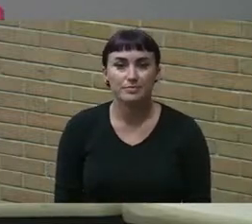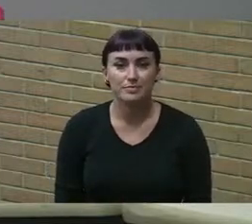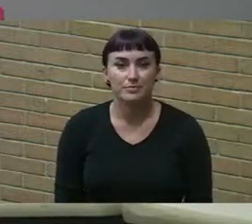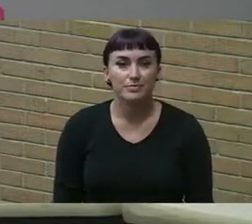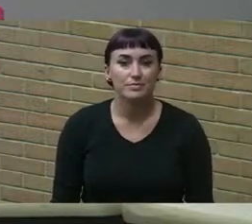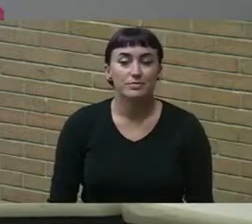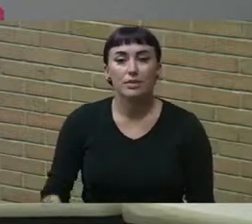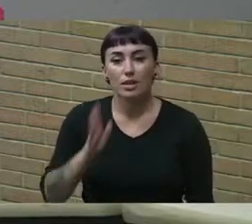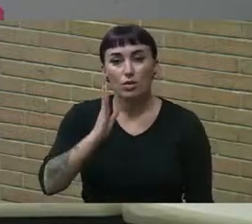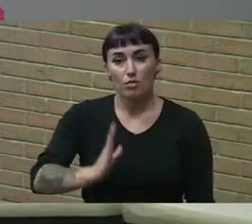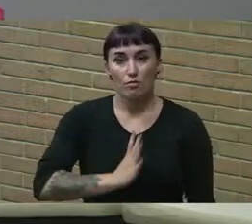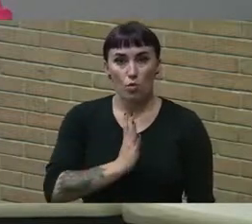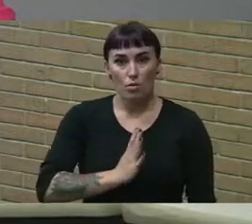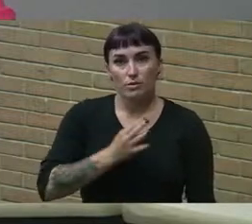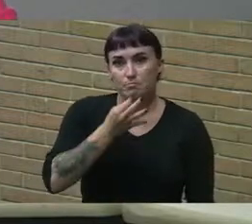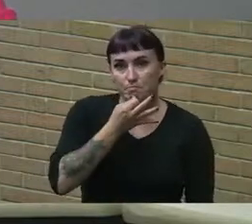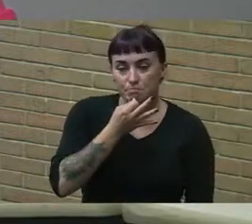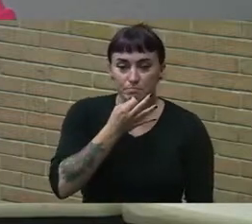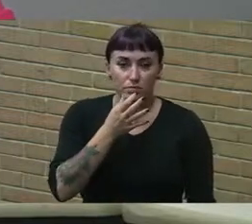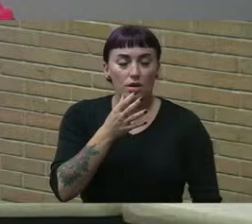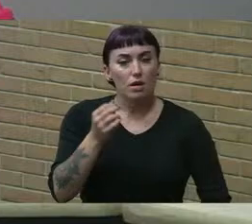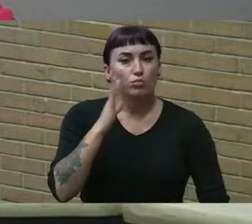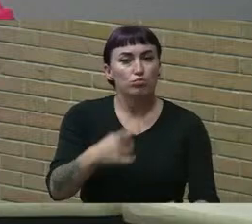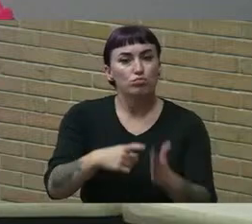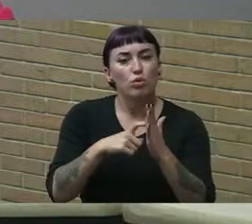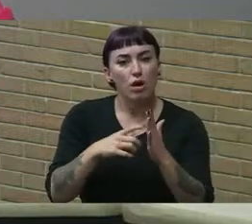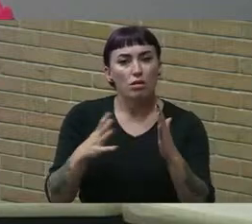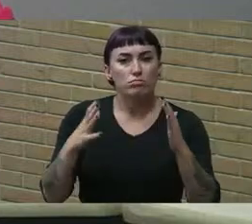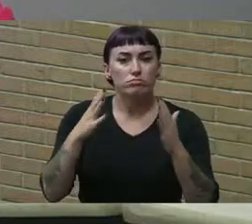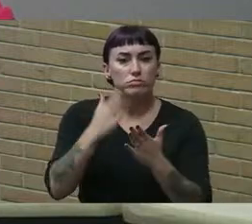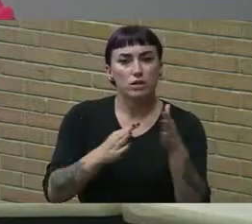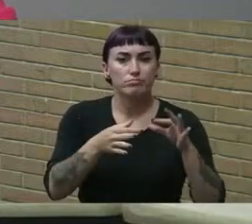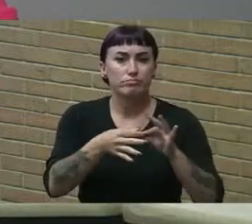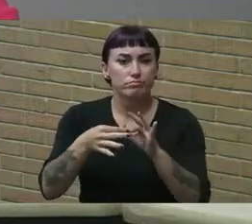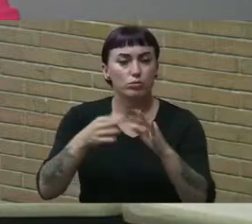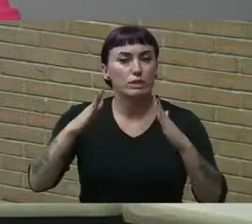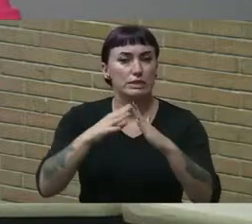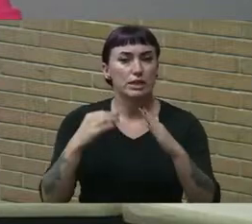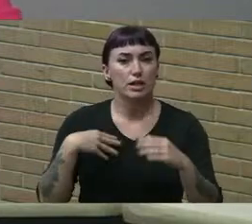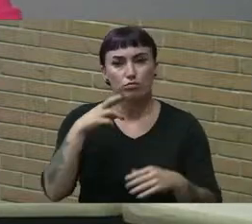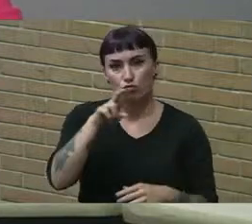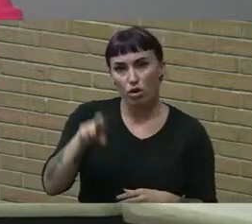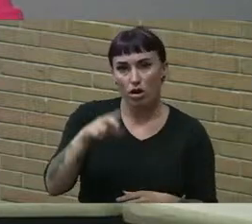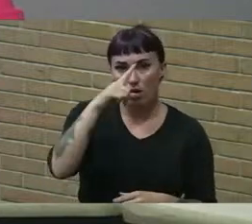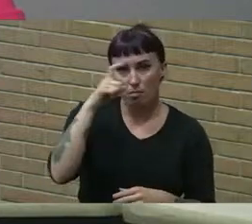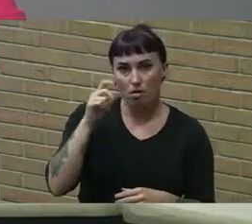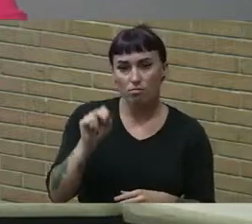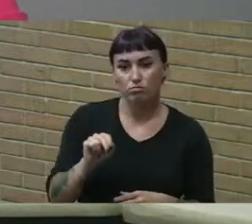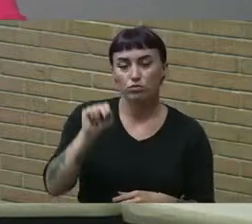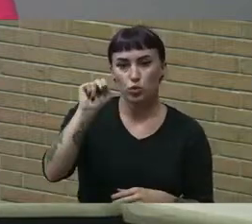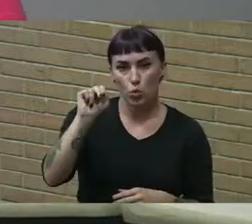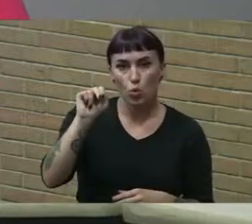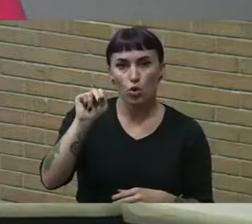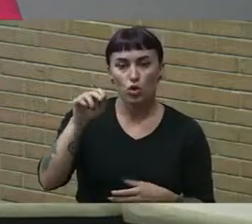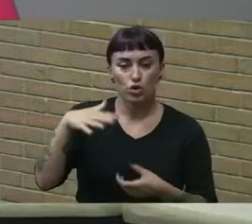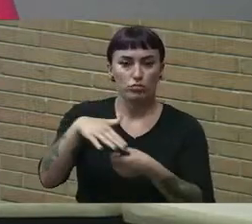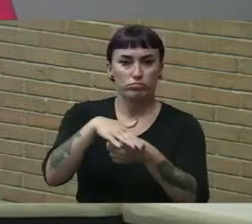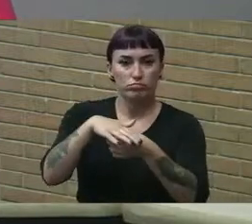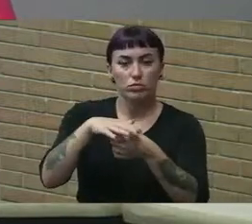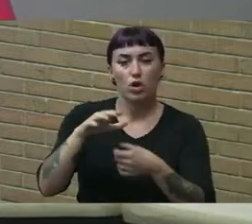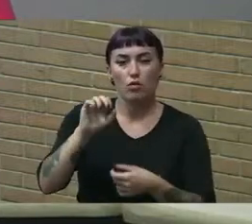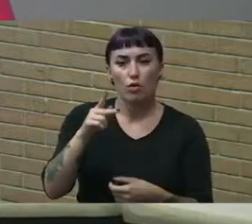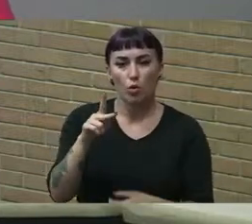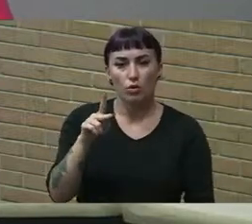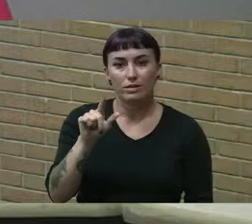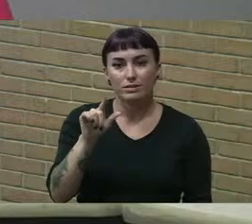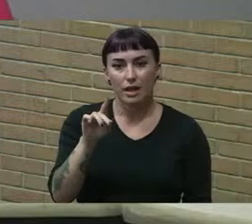that'll be formalized shortly, and it requires a little bit of coordination with the city of Rochester because of the northern terminus of Oakdale Drive being in the